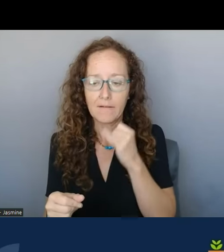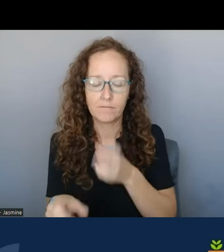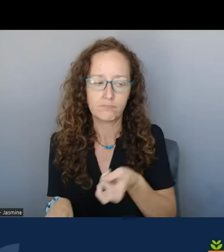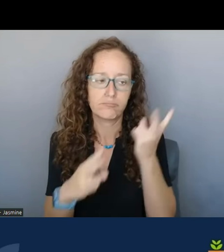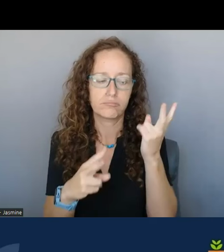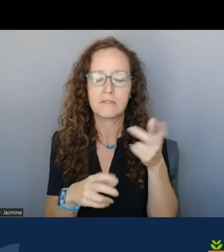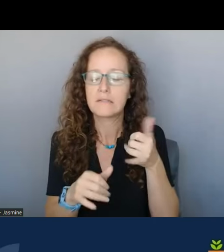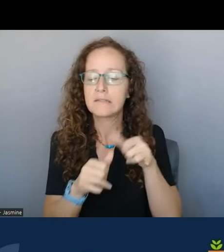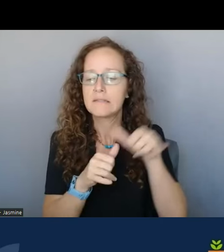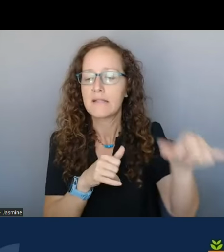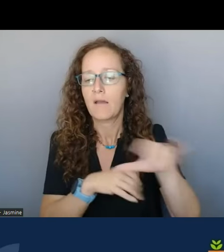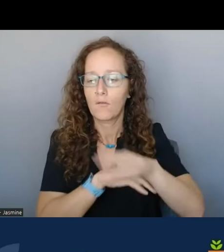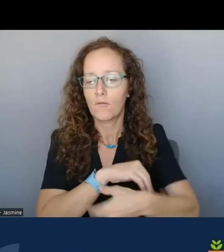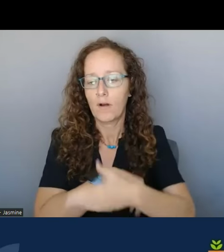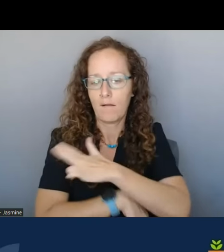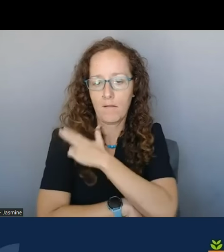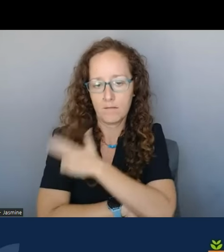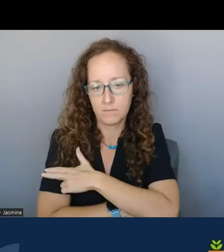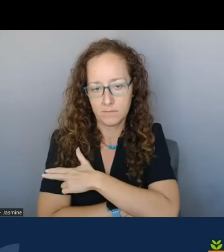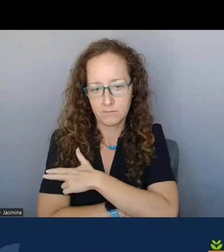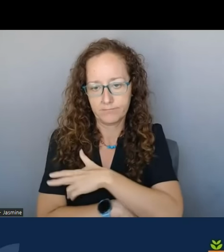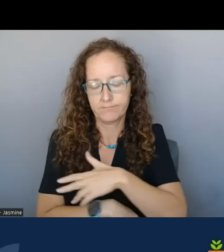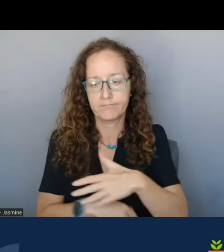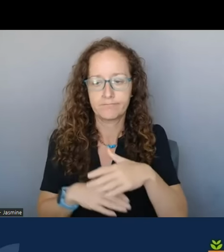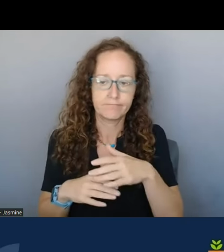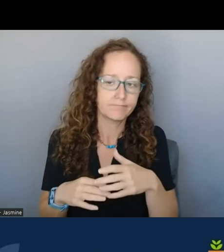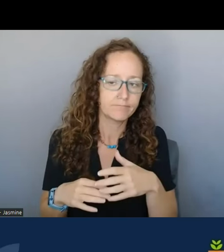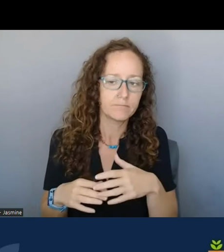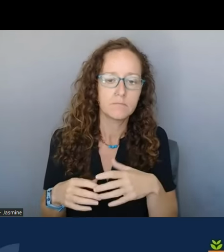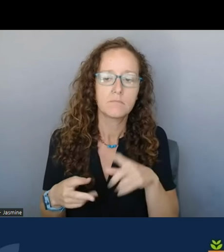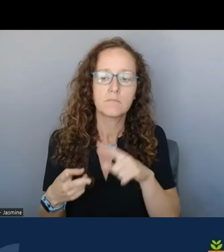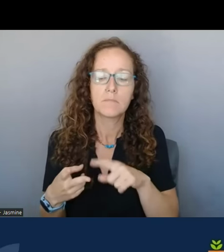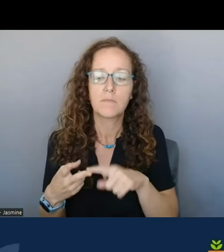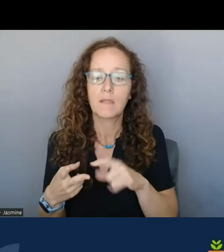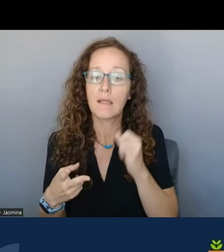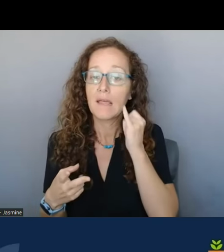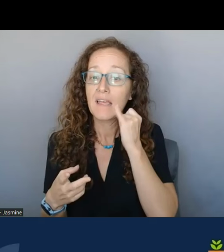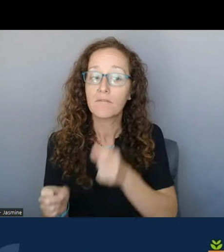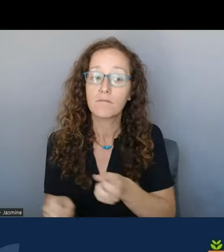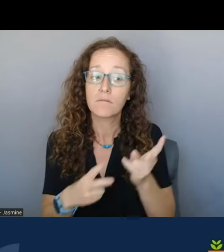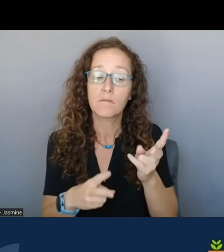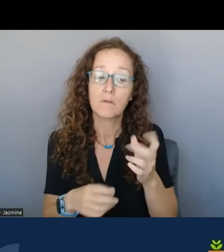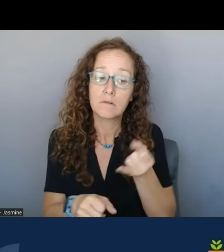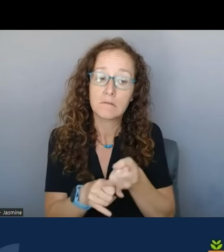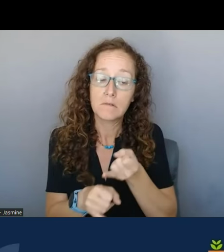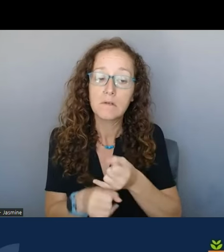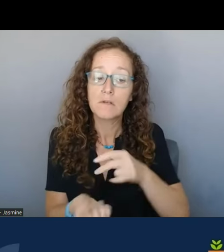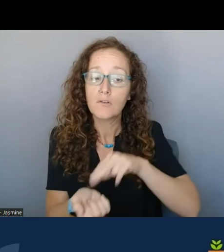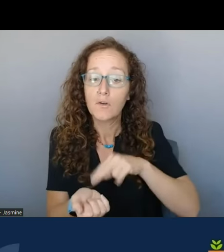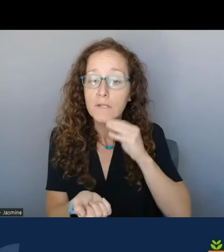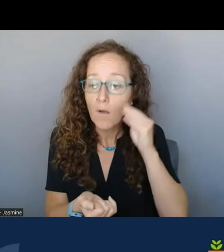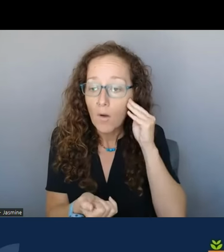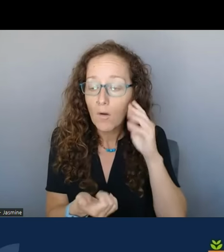and it also helps cover some skilled nursing care, home health care, and hospice care. Part